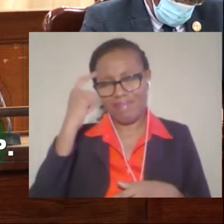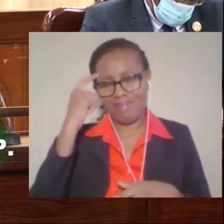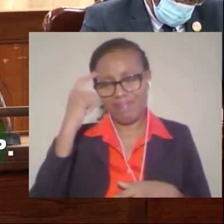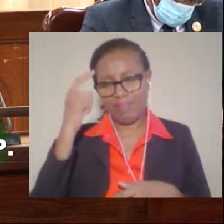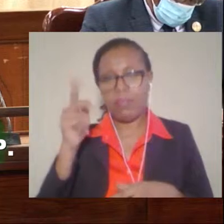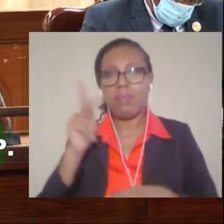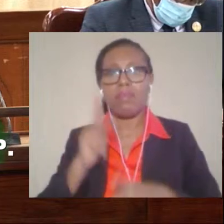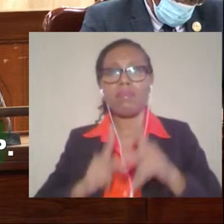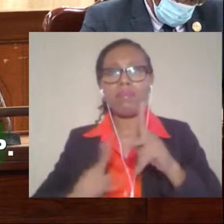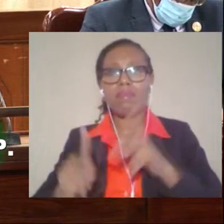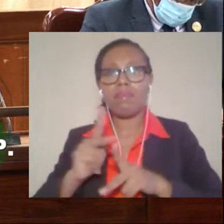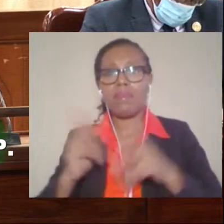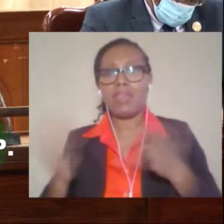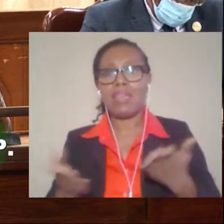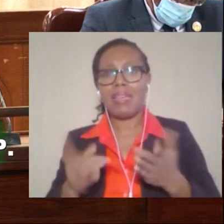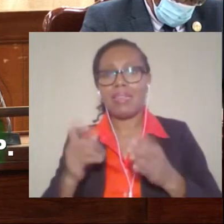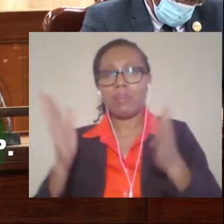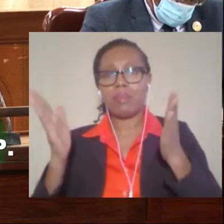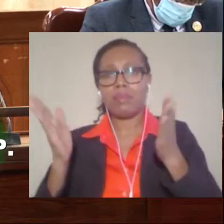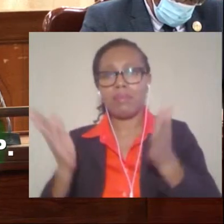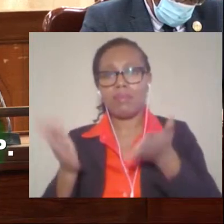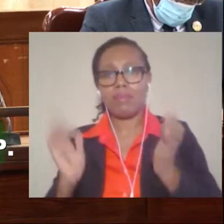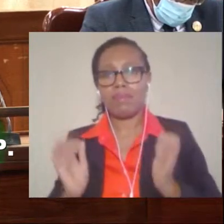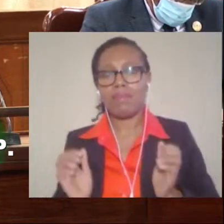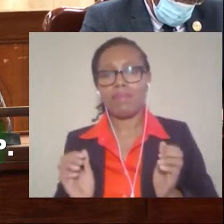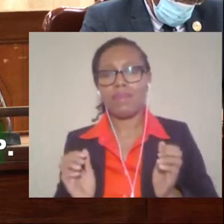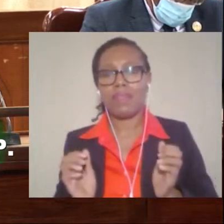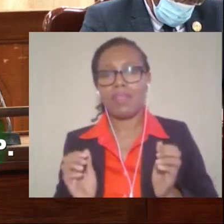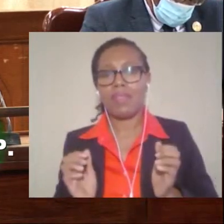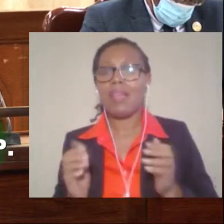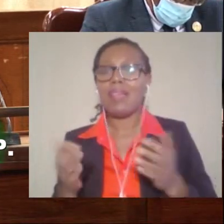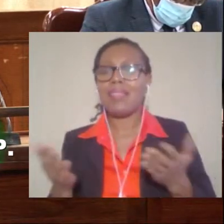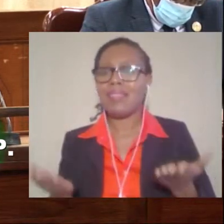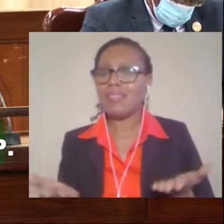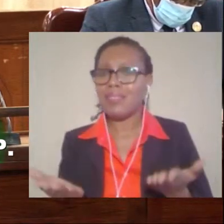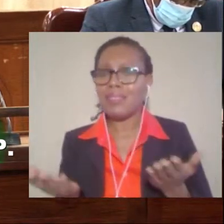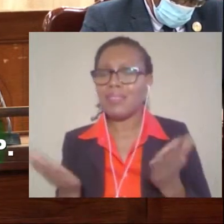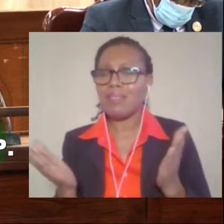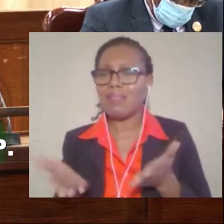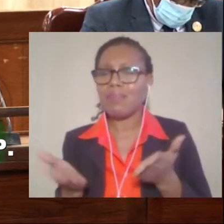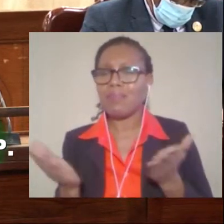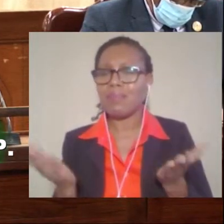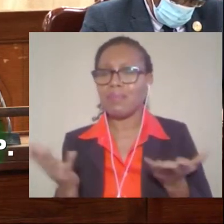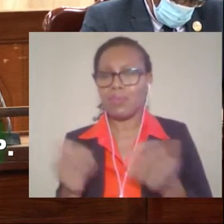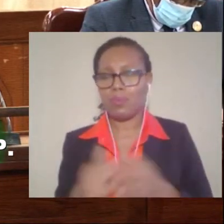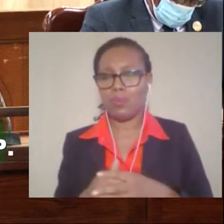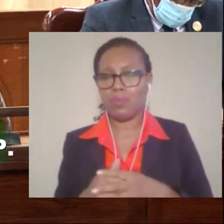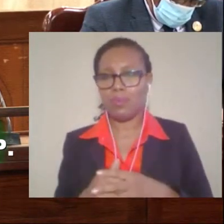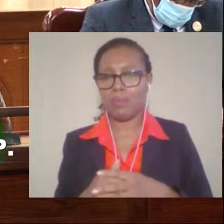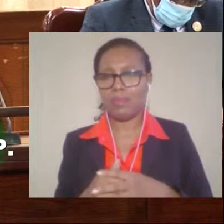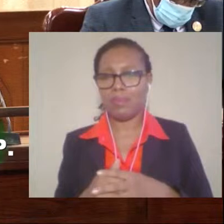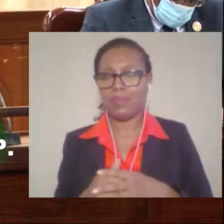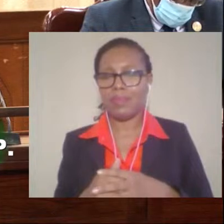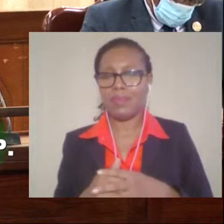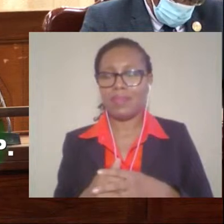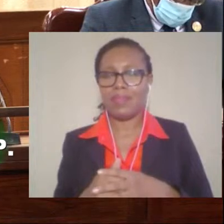that they are going to be operating on anything other than the periphery of this industry.